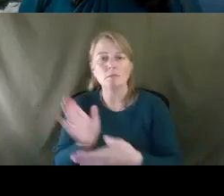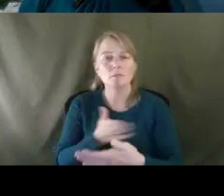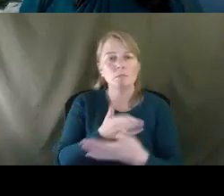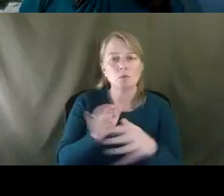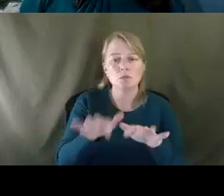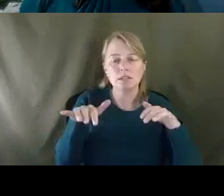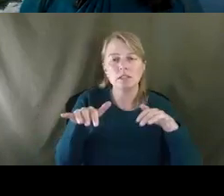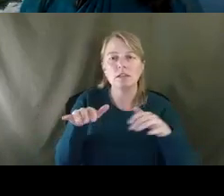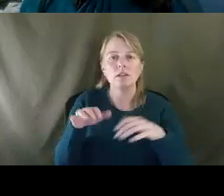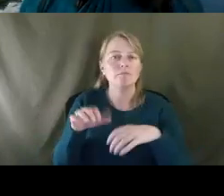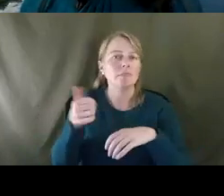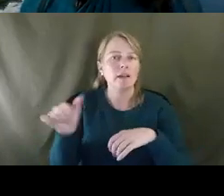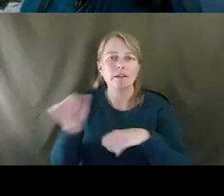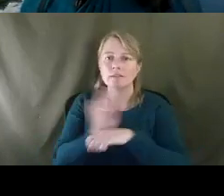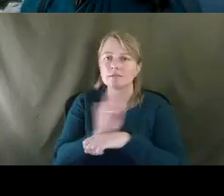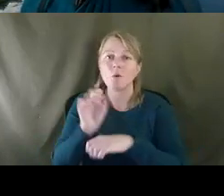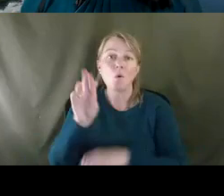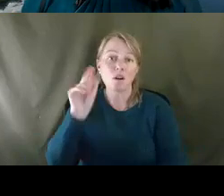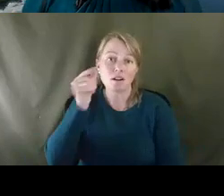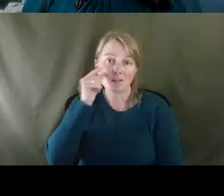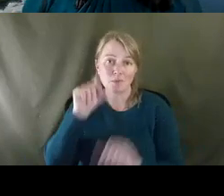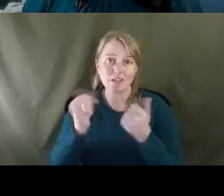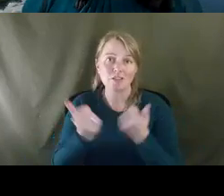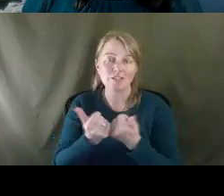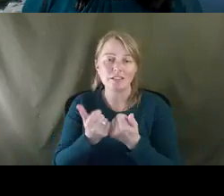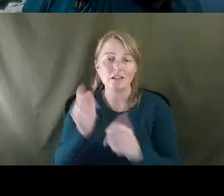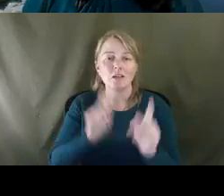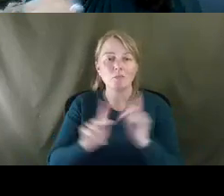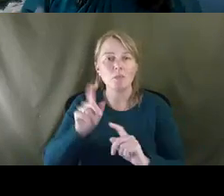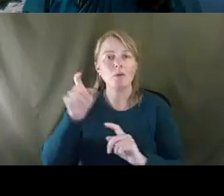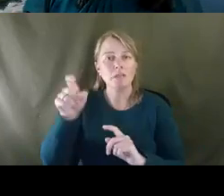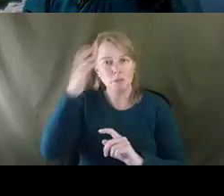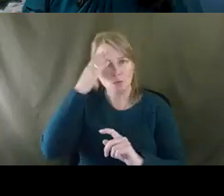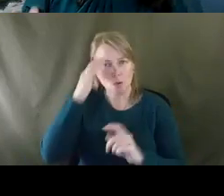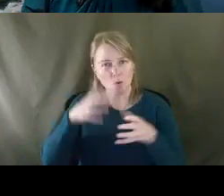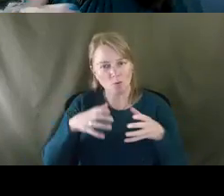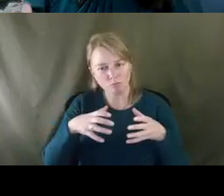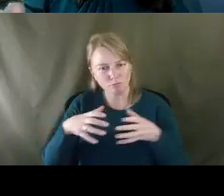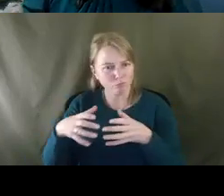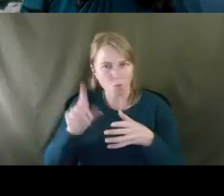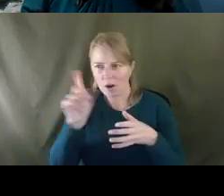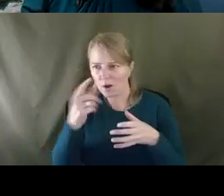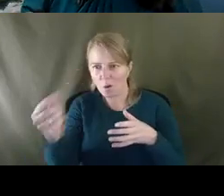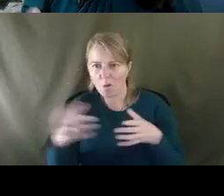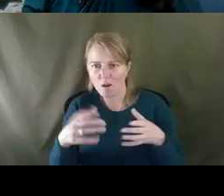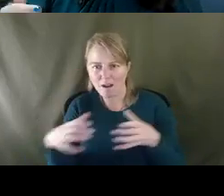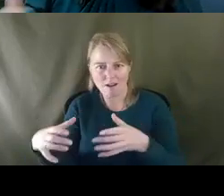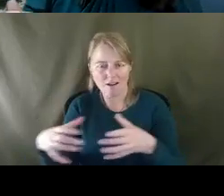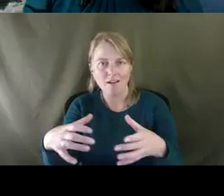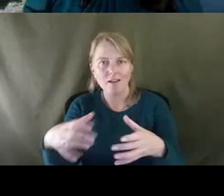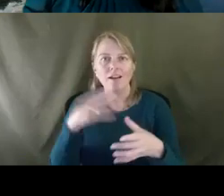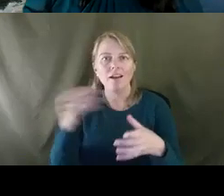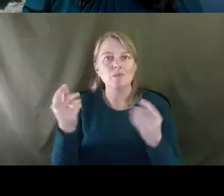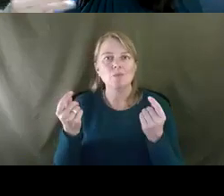a corporation, or a government agency. People need to know where the group is going, and every person needs to know what they need